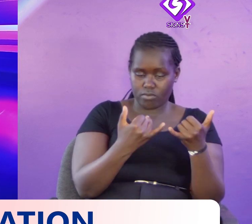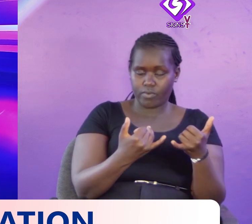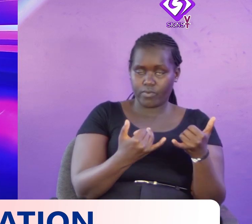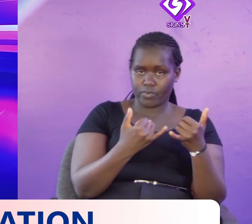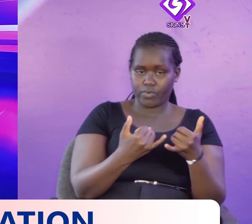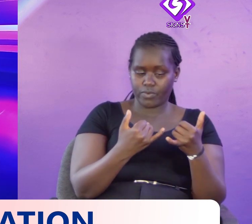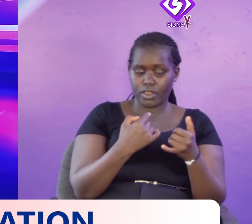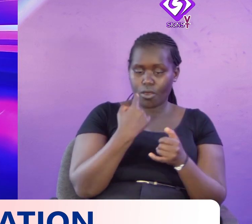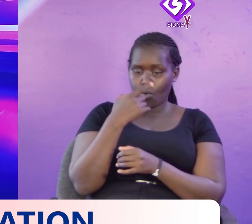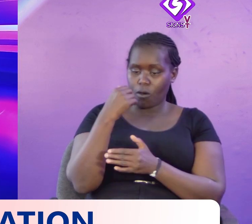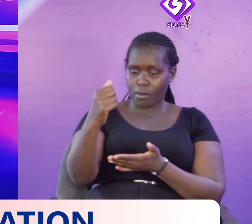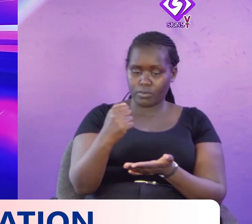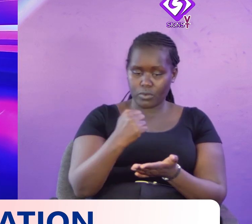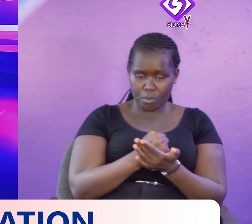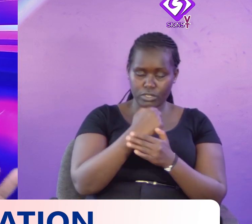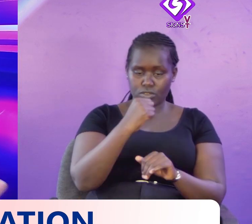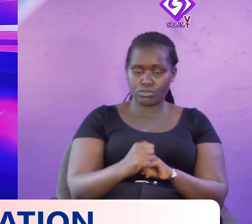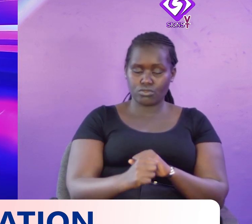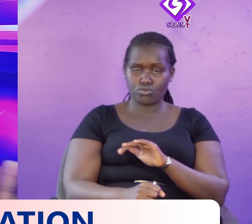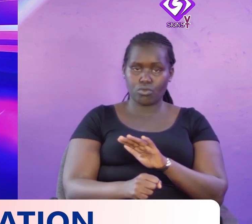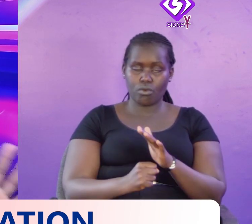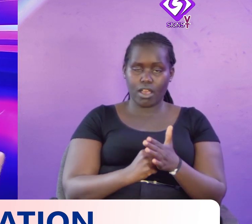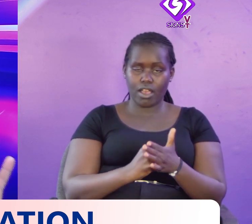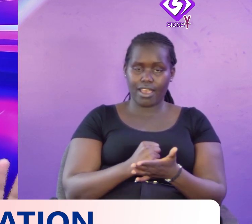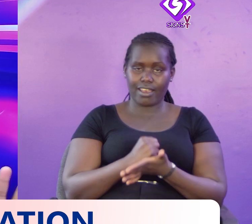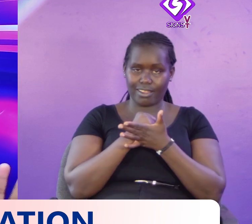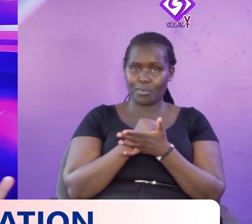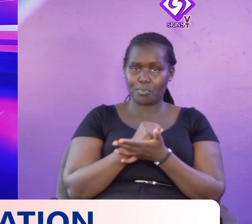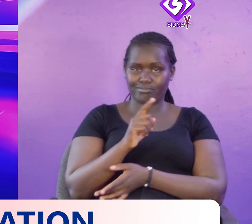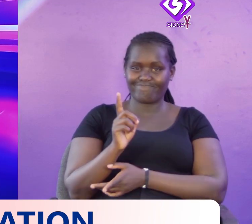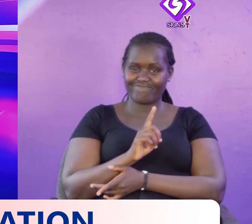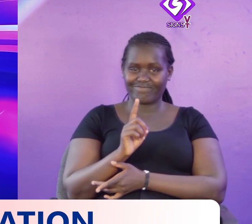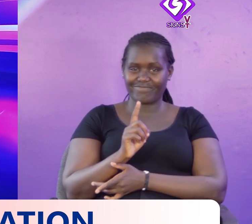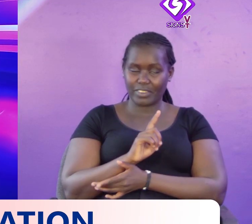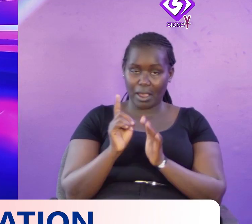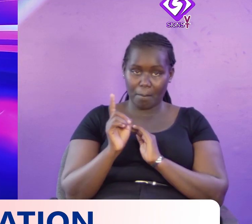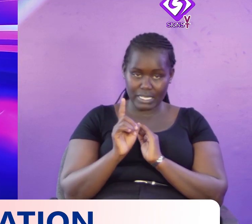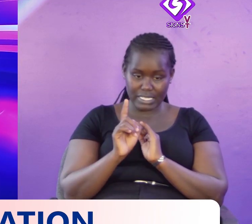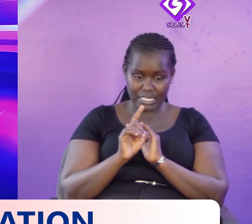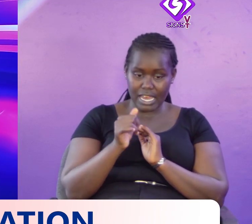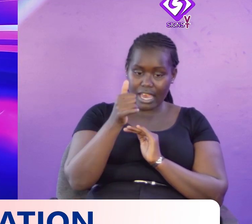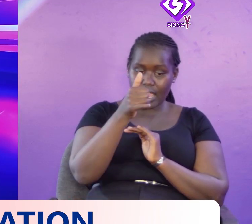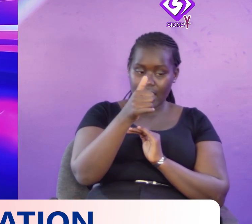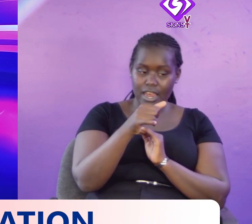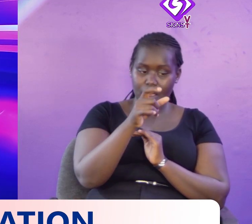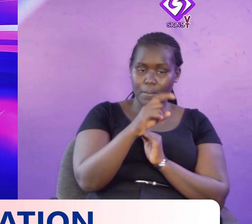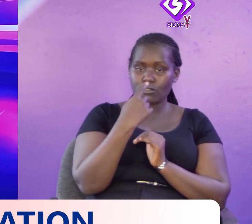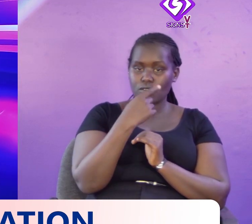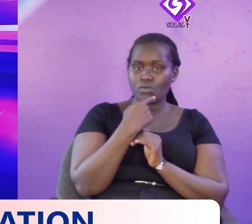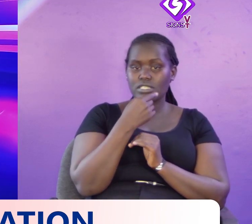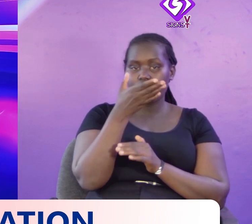wale wenye ameappoint wakuje wamsaidie in those ministries, in those, you know, anybody that is there today, my